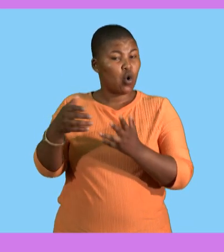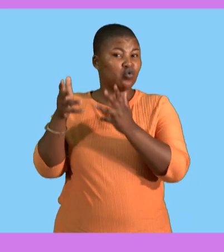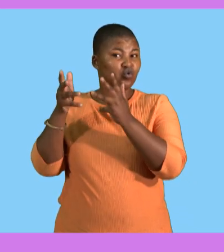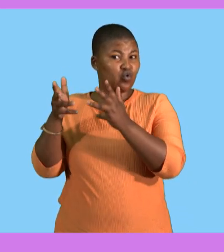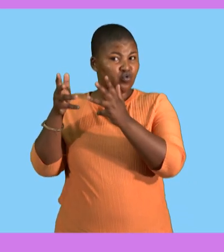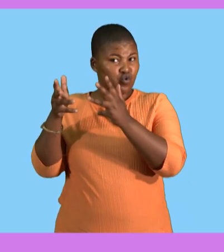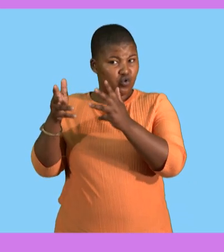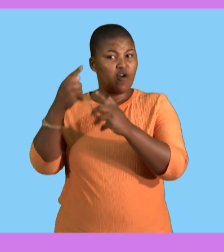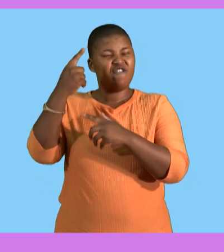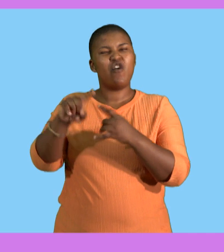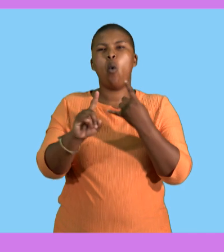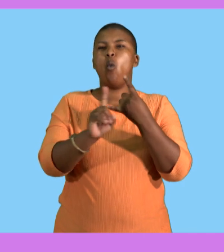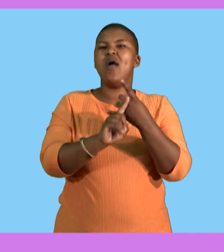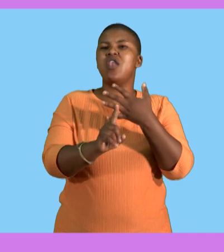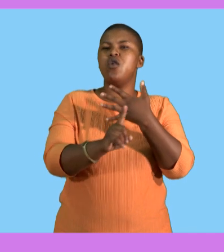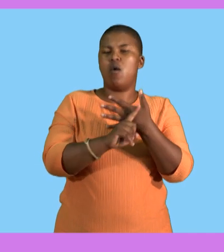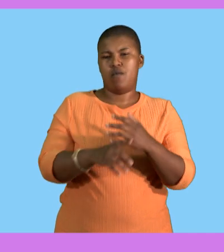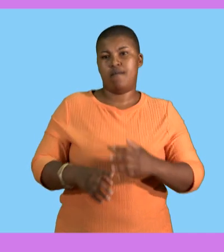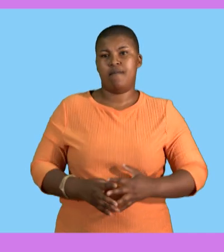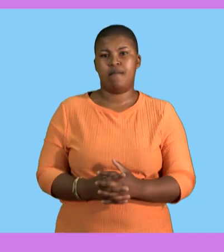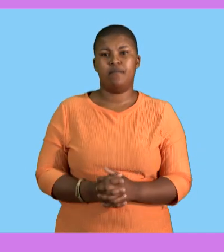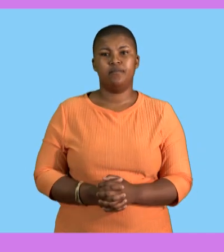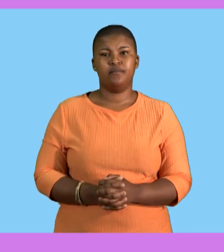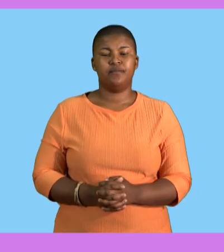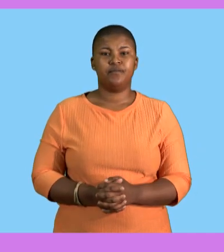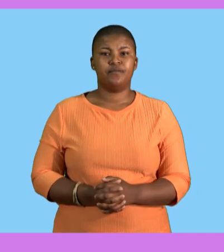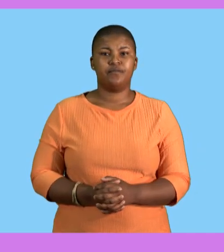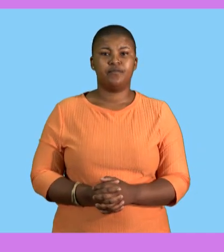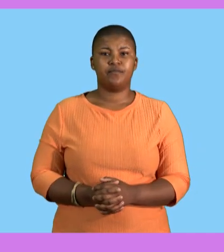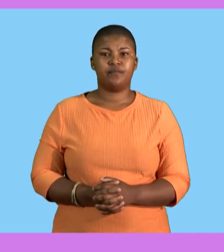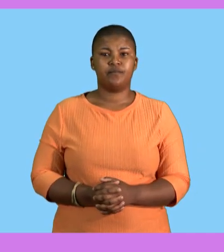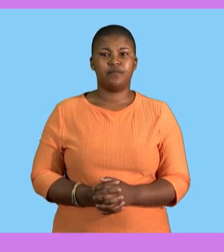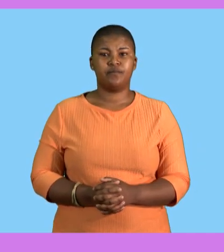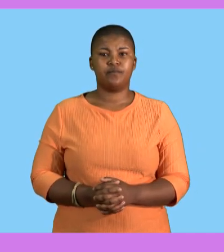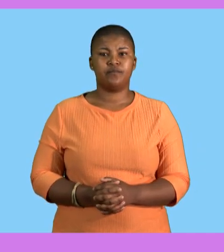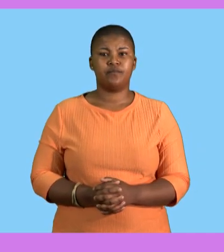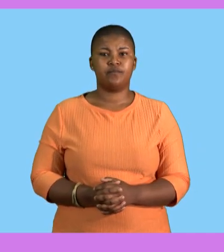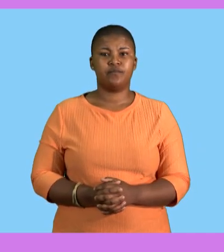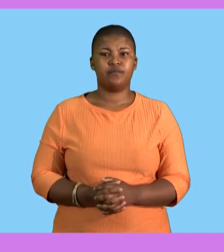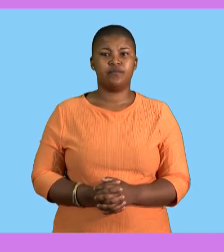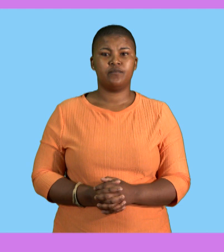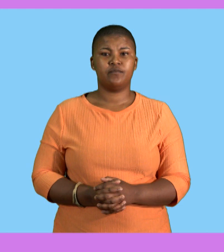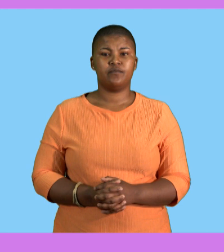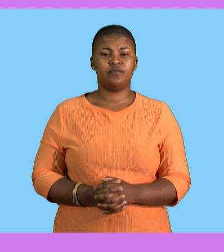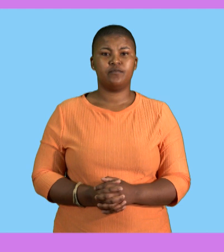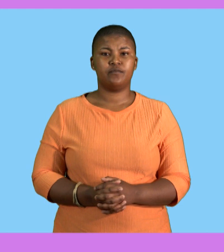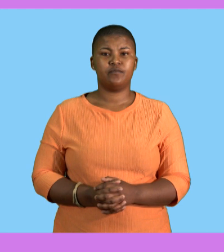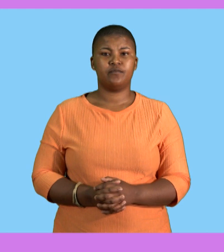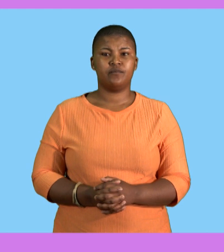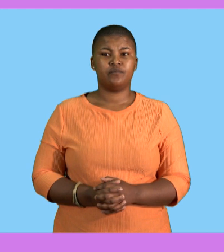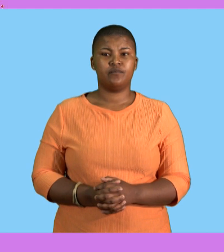a line going through. So it's a white rectangle